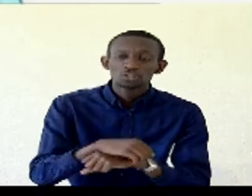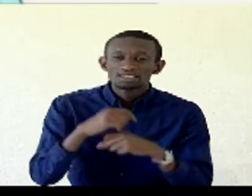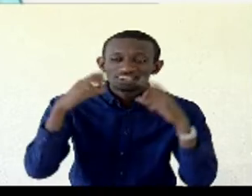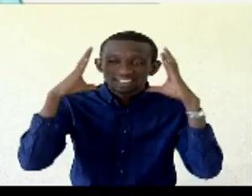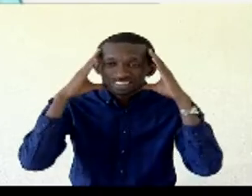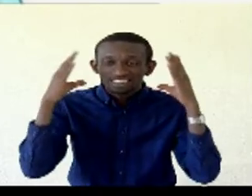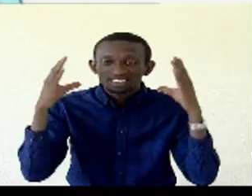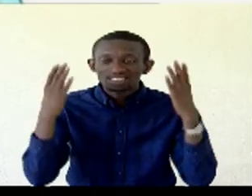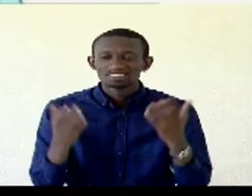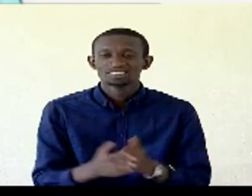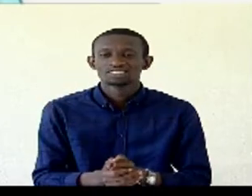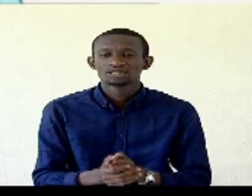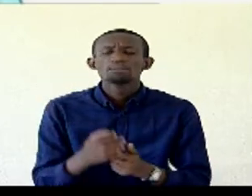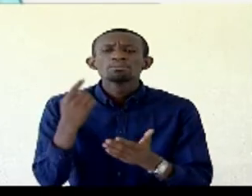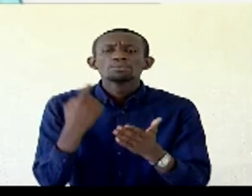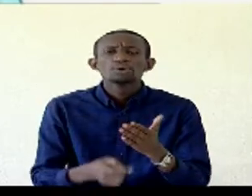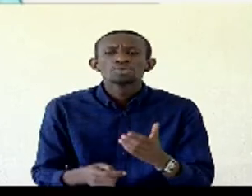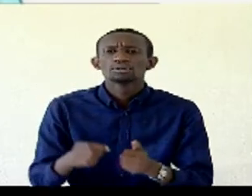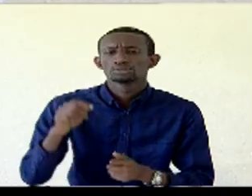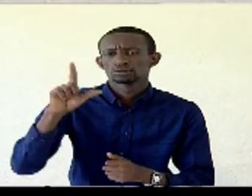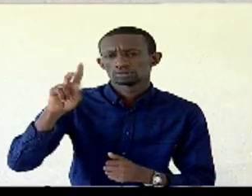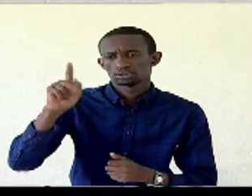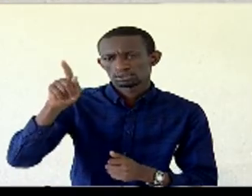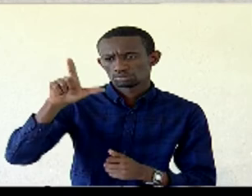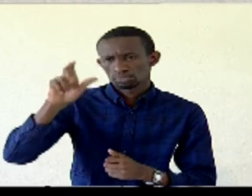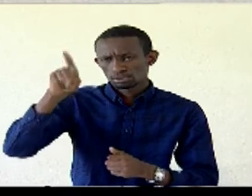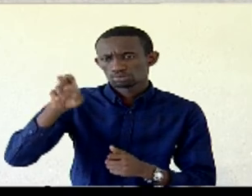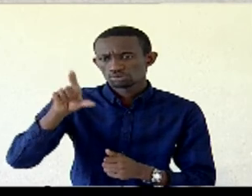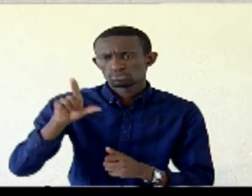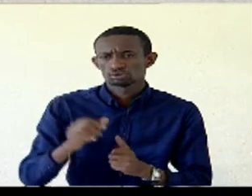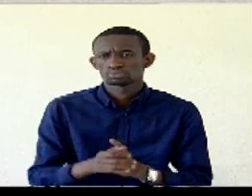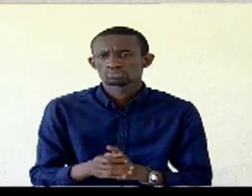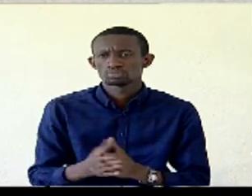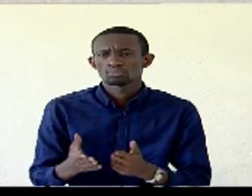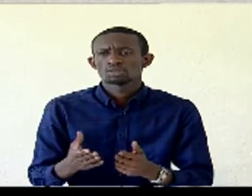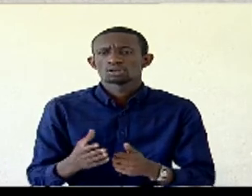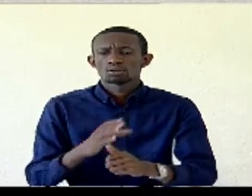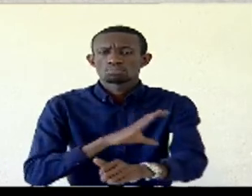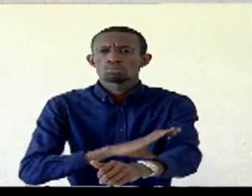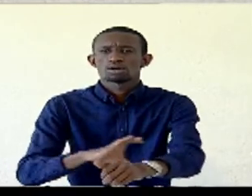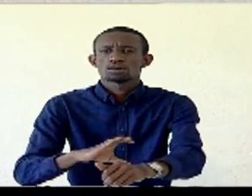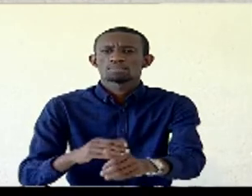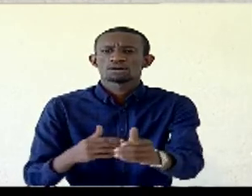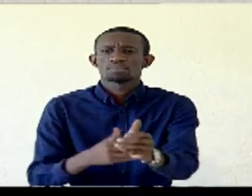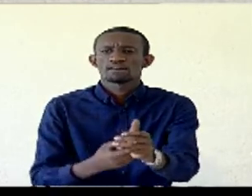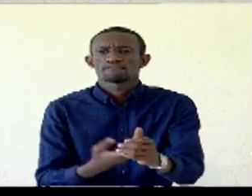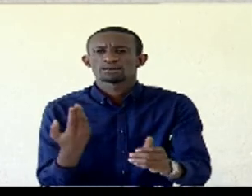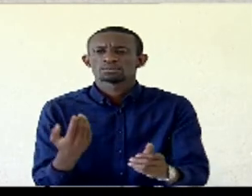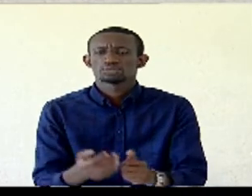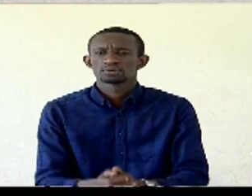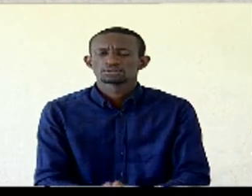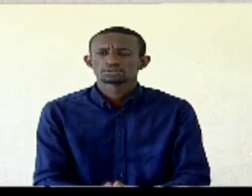What about the labels? Should they crisscross each other? What if one assumes that, okay, the label came and hit here and then bounced back?